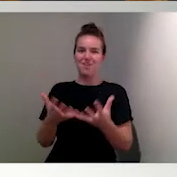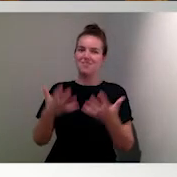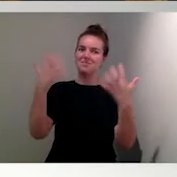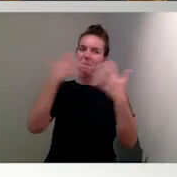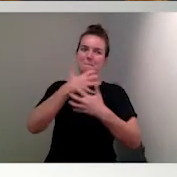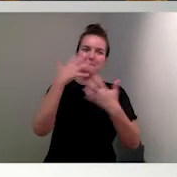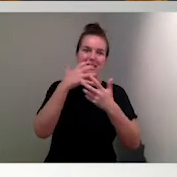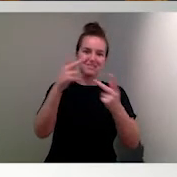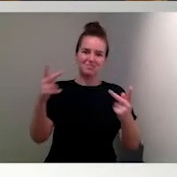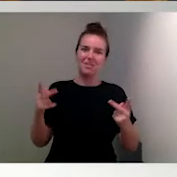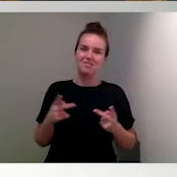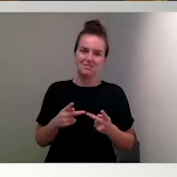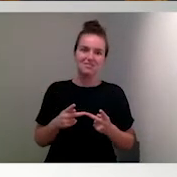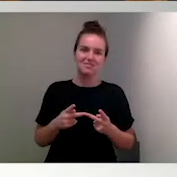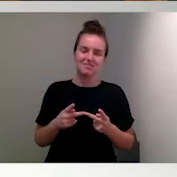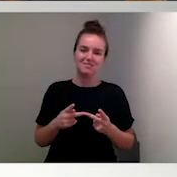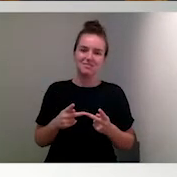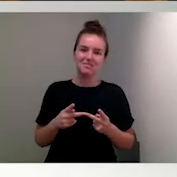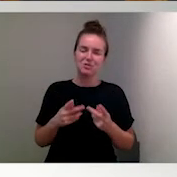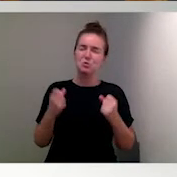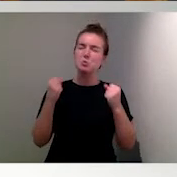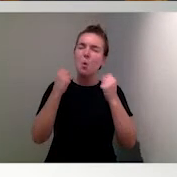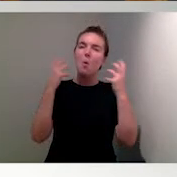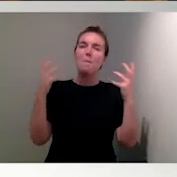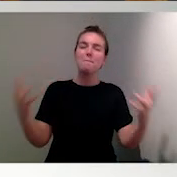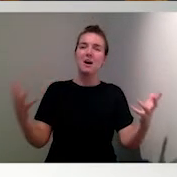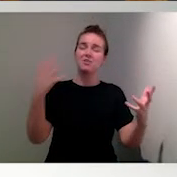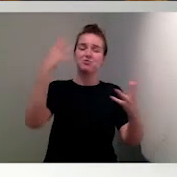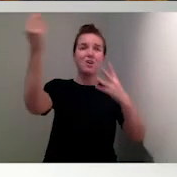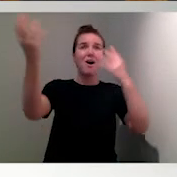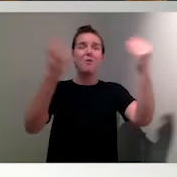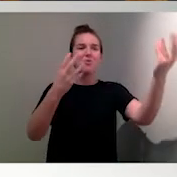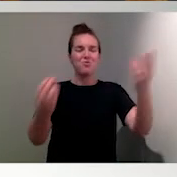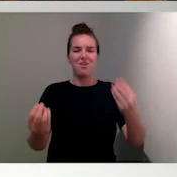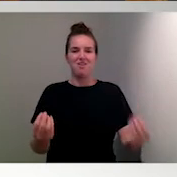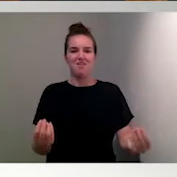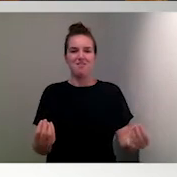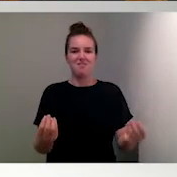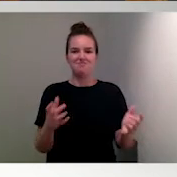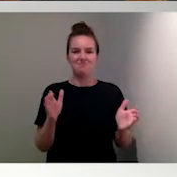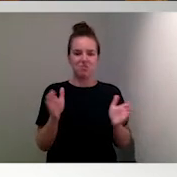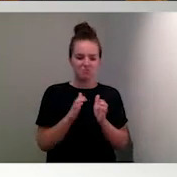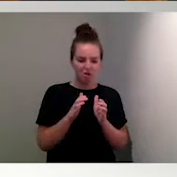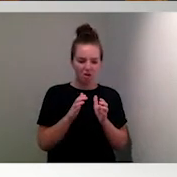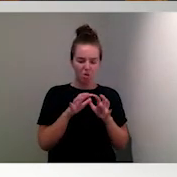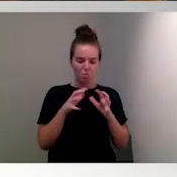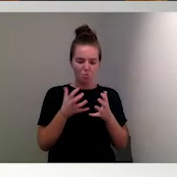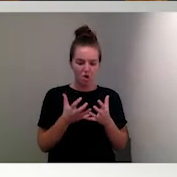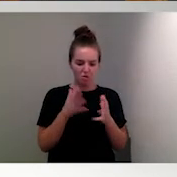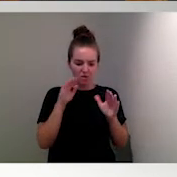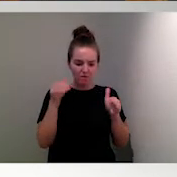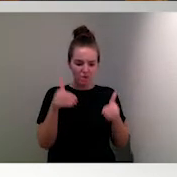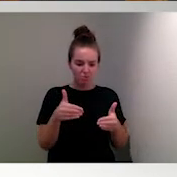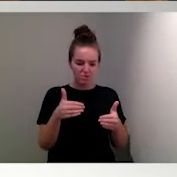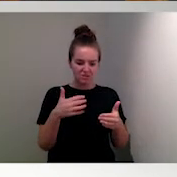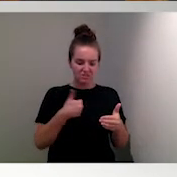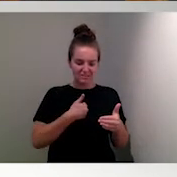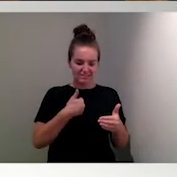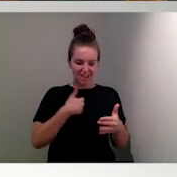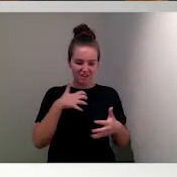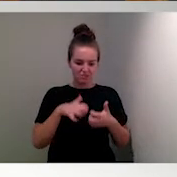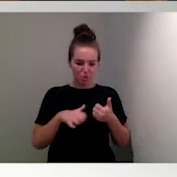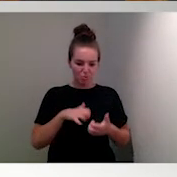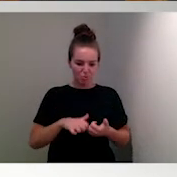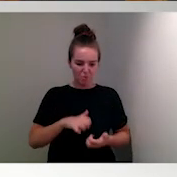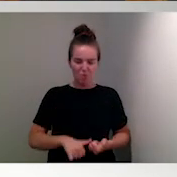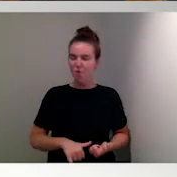more out there than just this little world where we focus on what's broken on ourselves. There's so much more to experience and